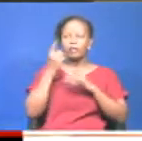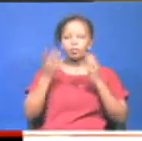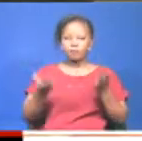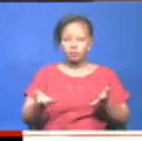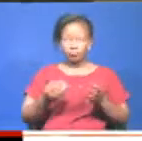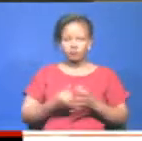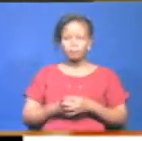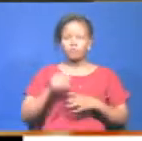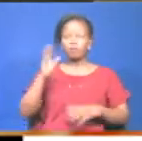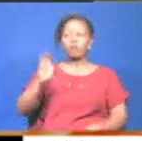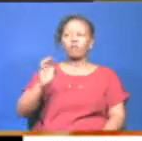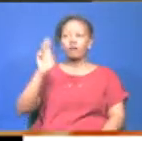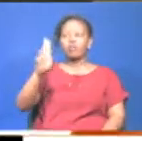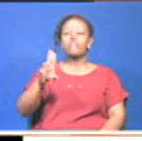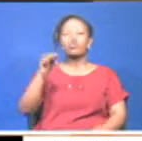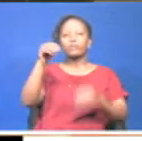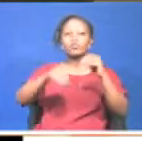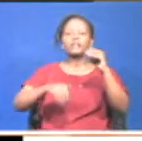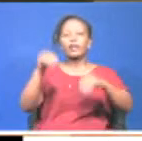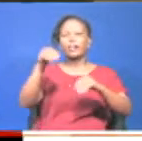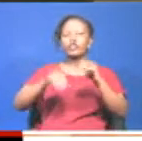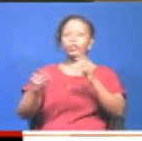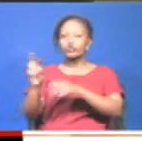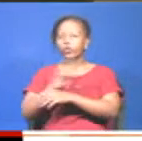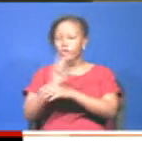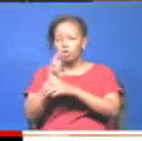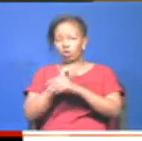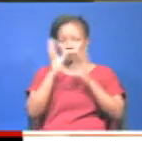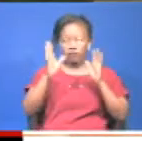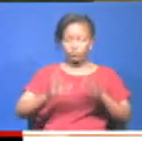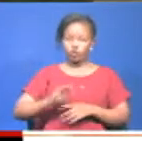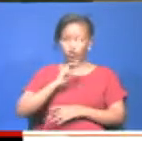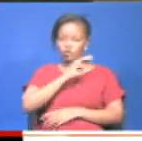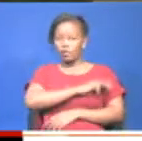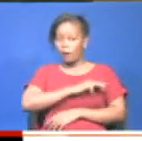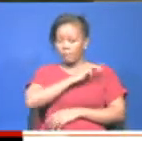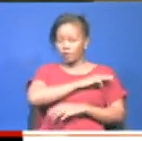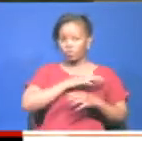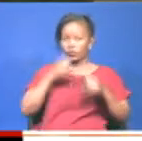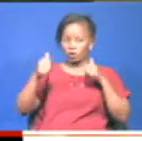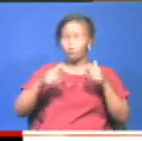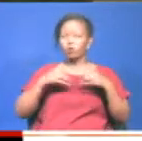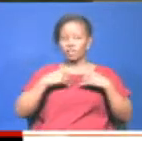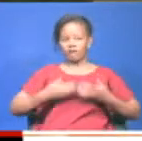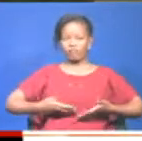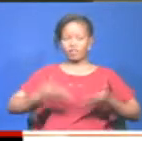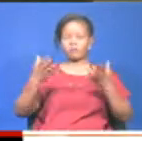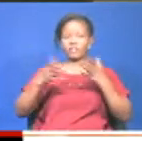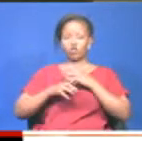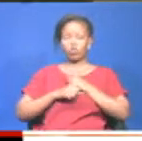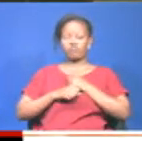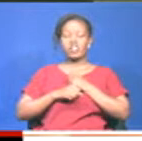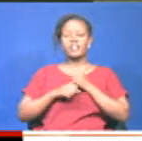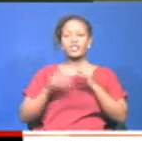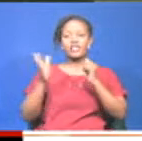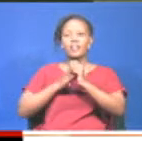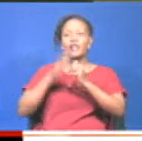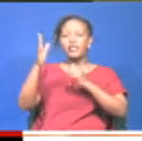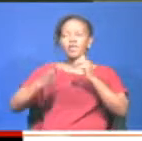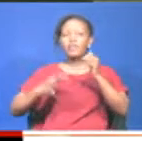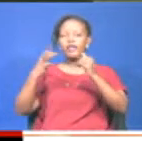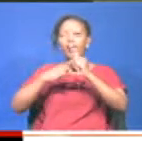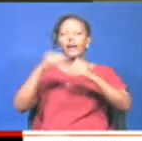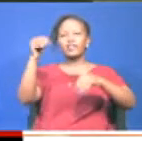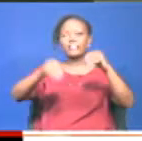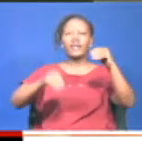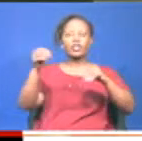European Union Election Observation Mission, which has expressed confidence that the August 9th general election will be free